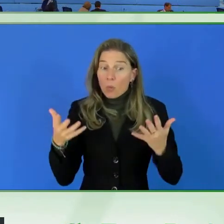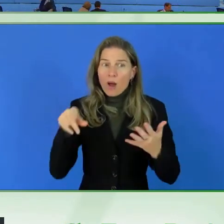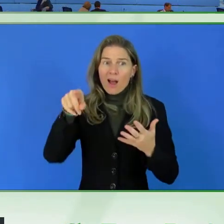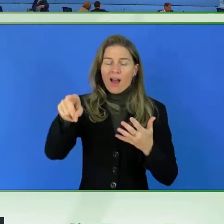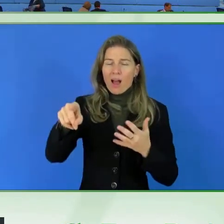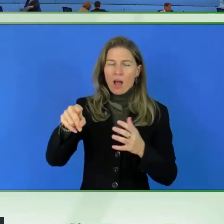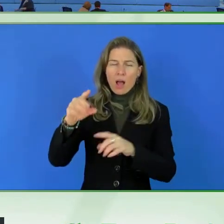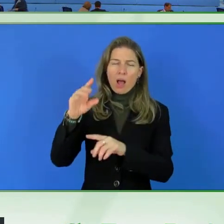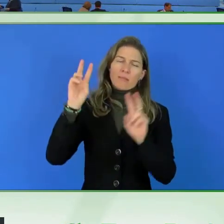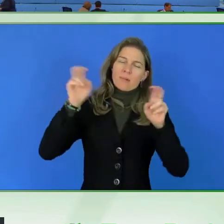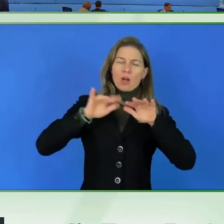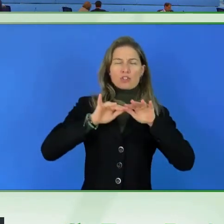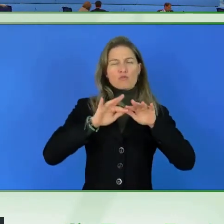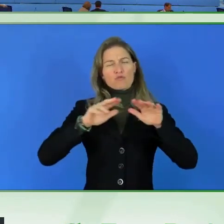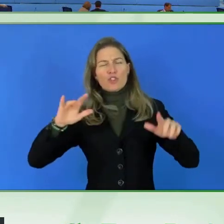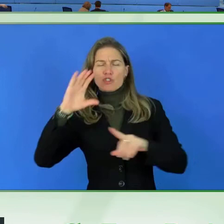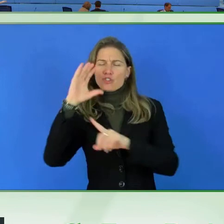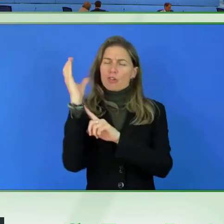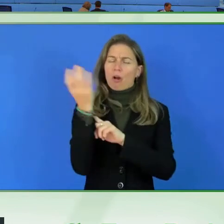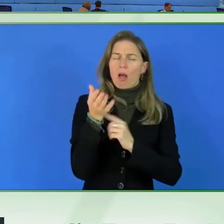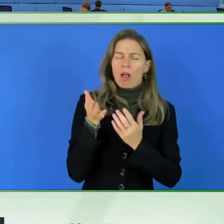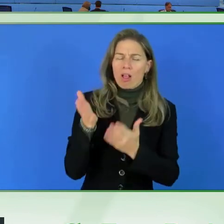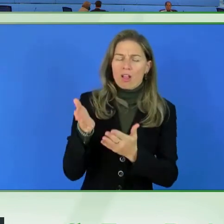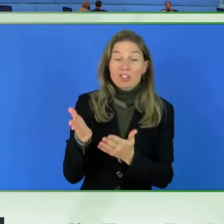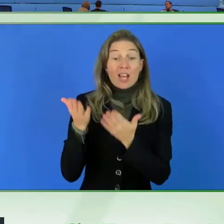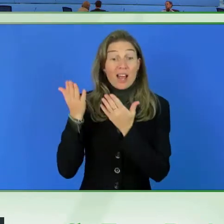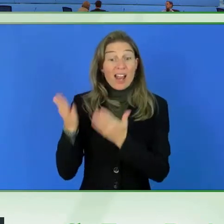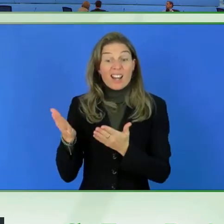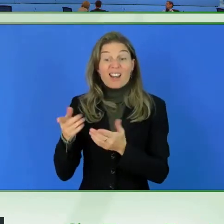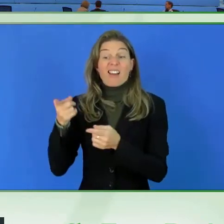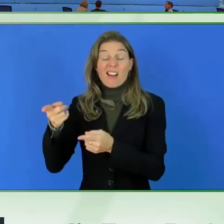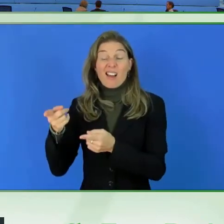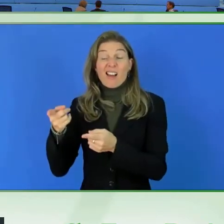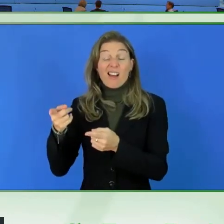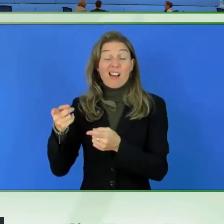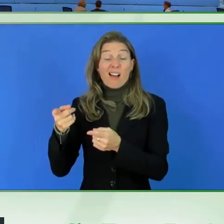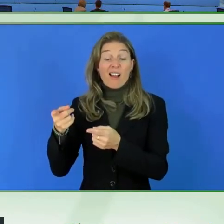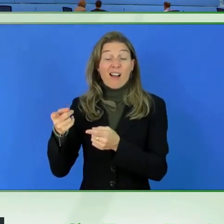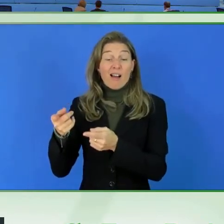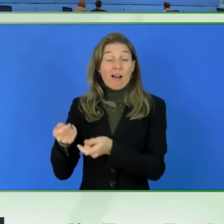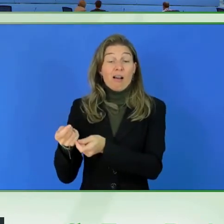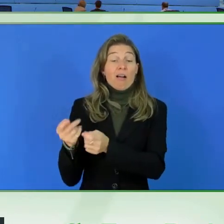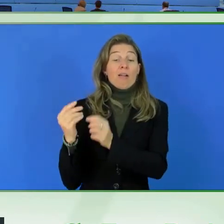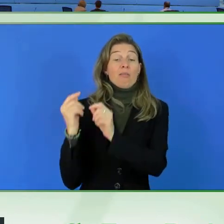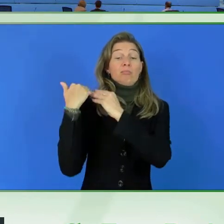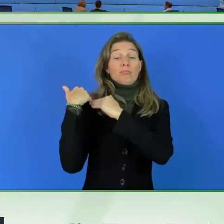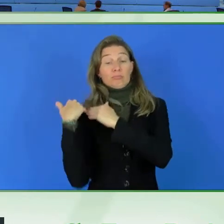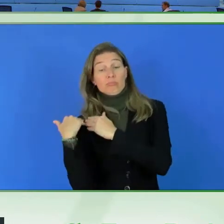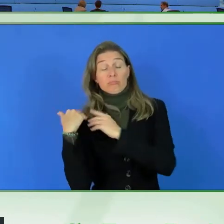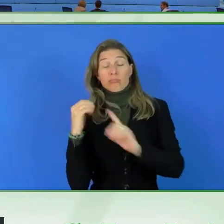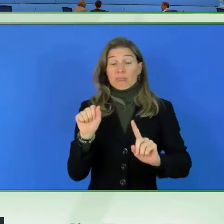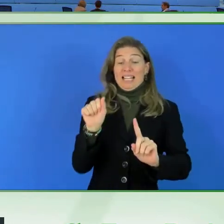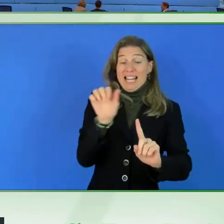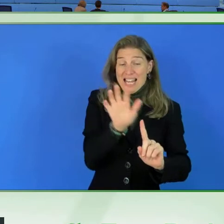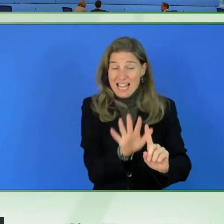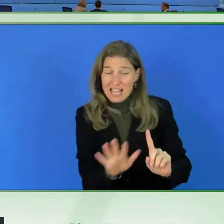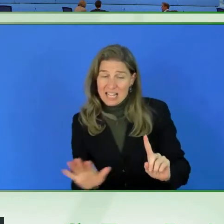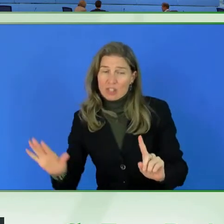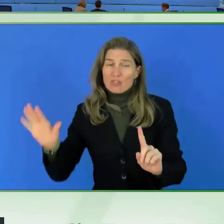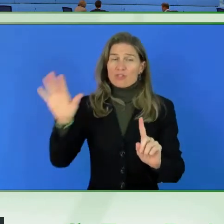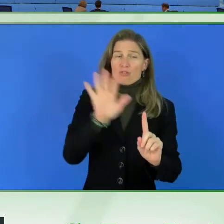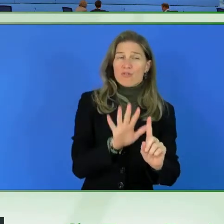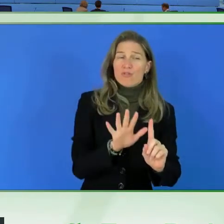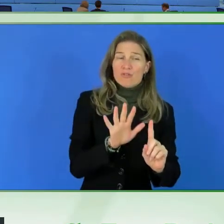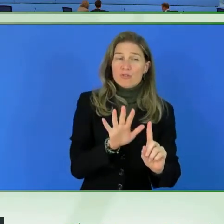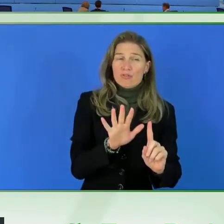role extended to the Asia region disability ERG, so the Employee Resource Group. Maunte received